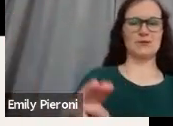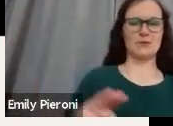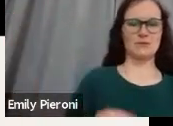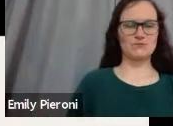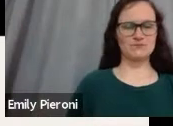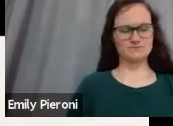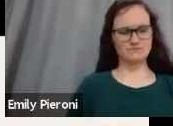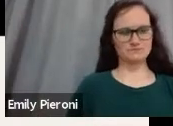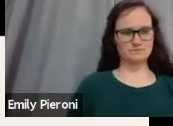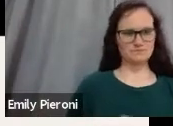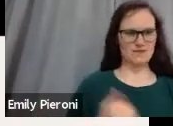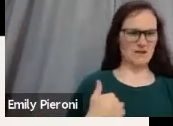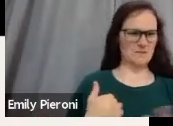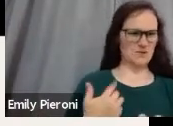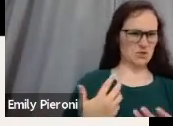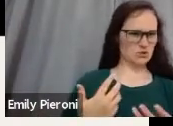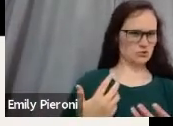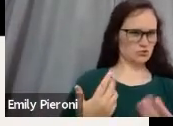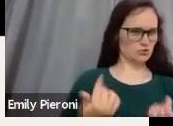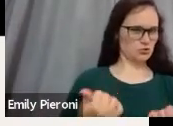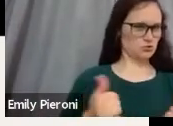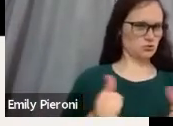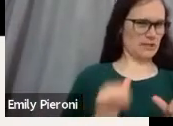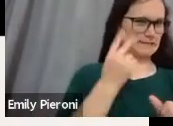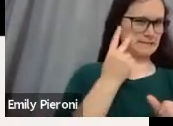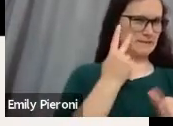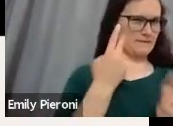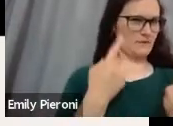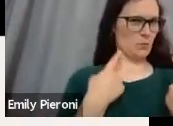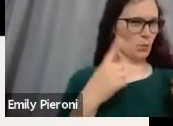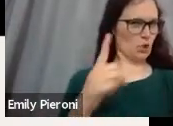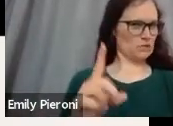Okay, I'm going to try to make this work here.